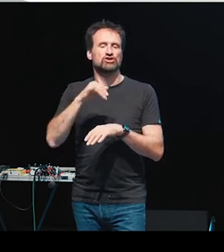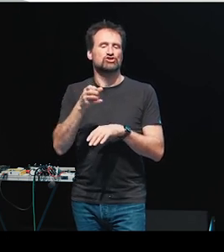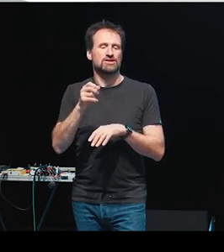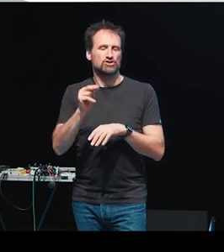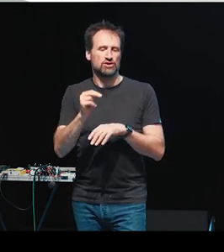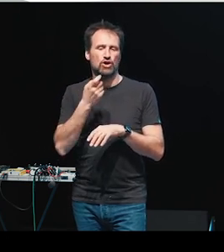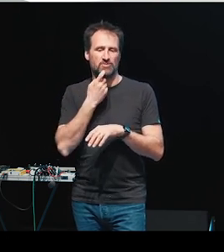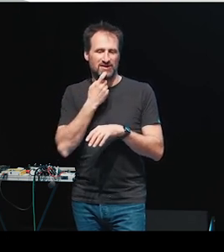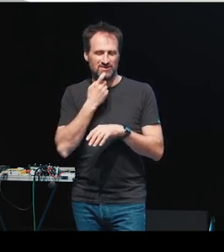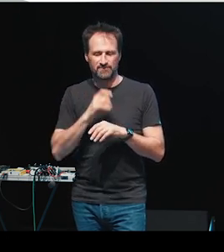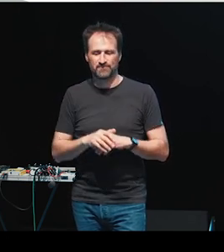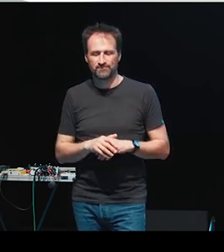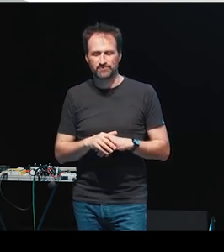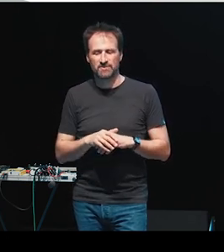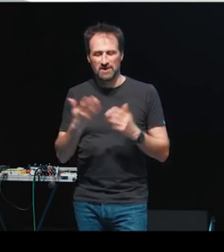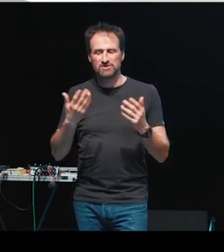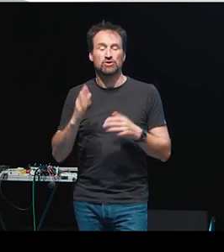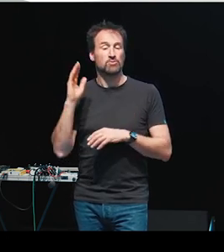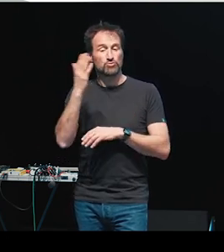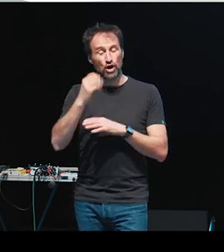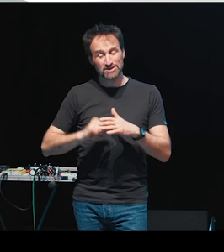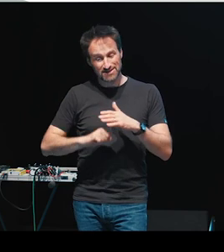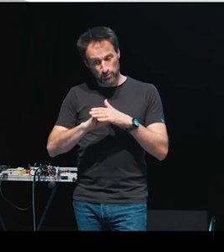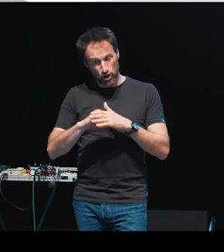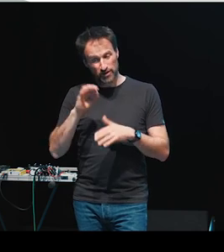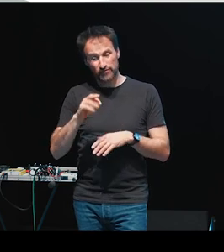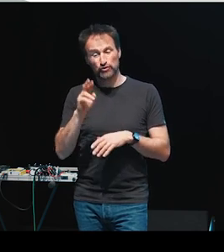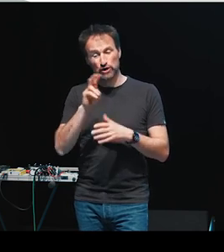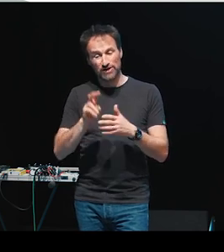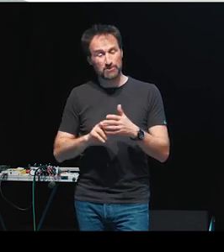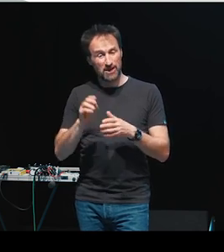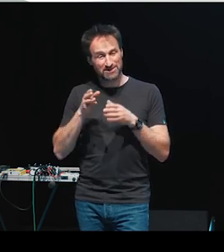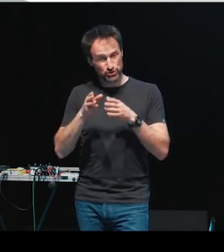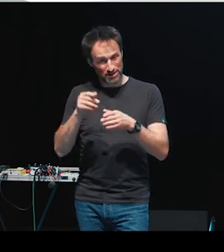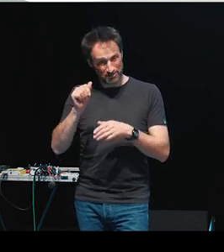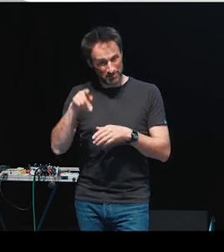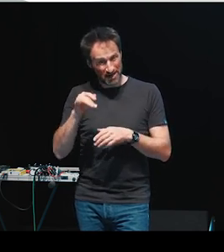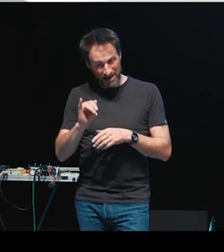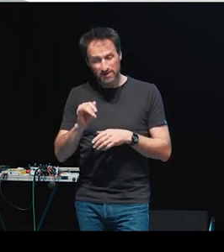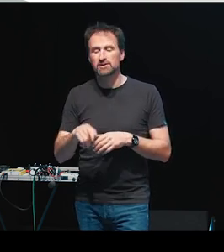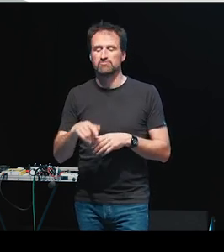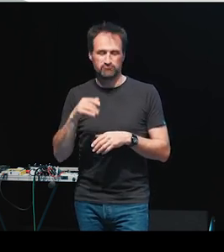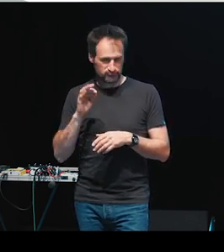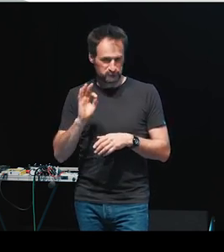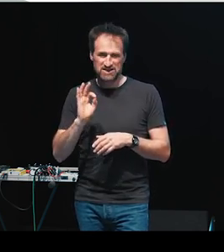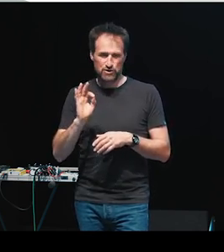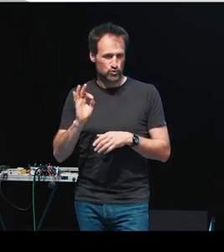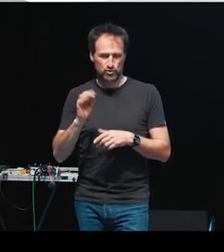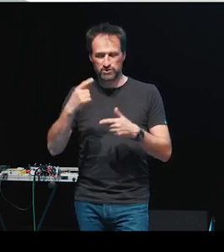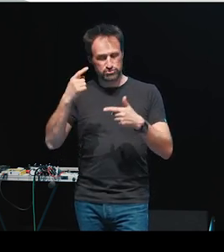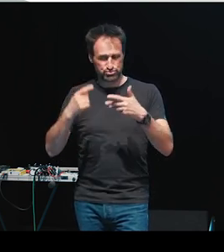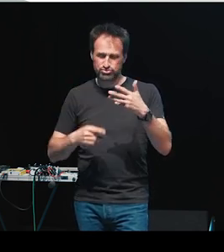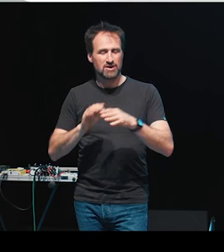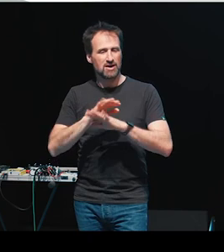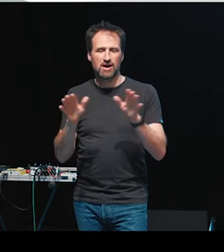All right, so browser support for the readable stream API is pretty good, and it's supported in all the recent versions of Evergreen